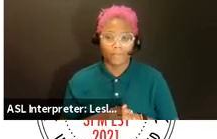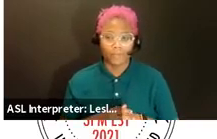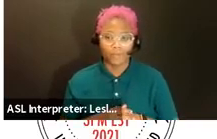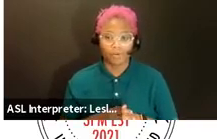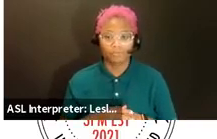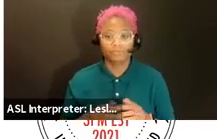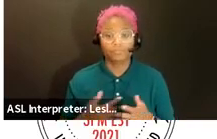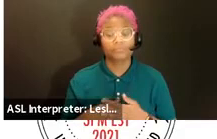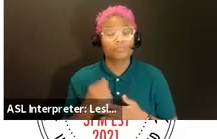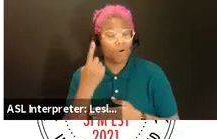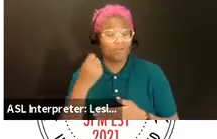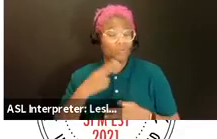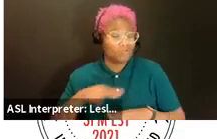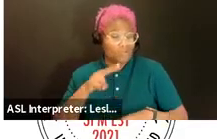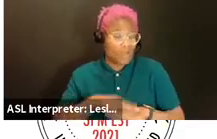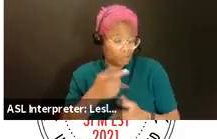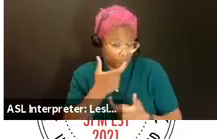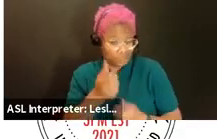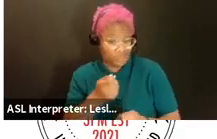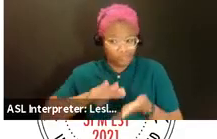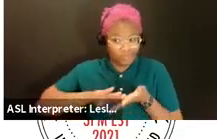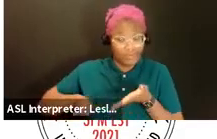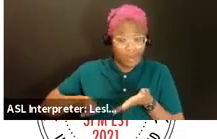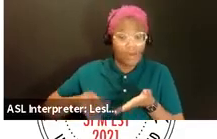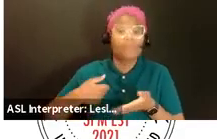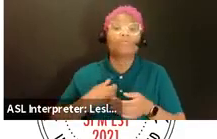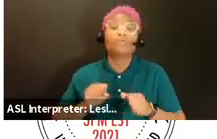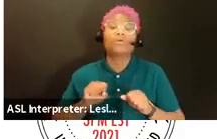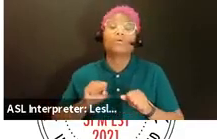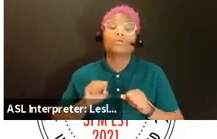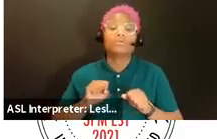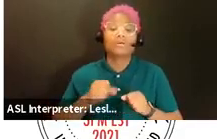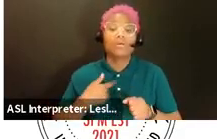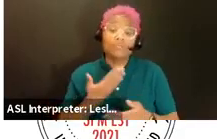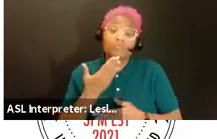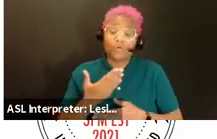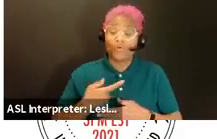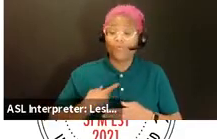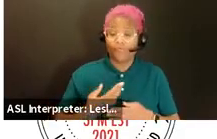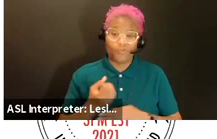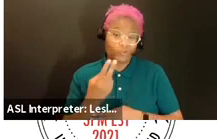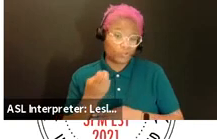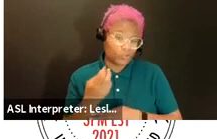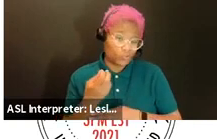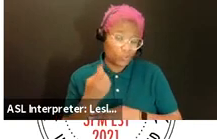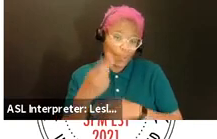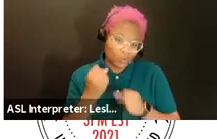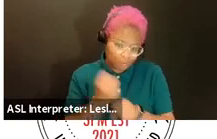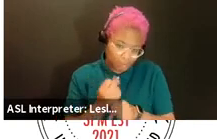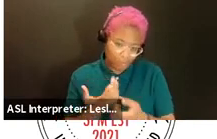National interest exceptions are now valid for 12 months if the national interest exception is issued by a US consulate and